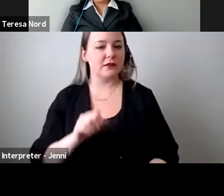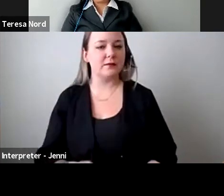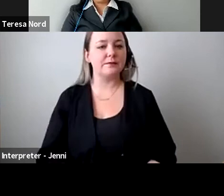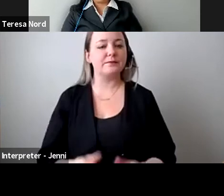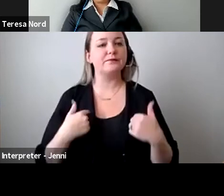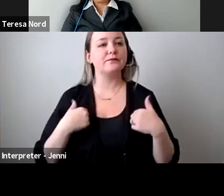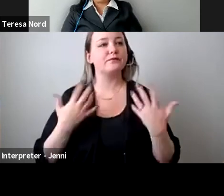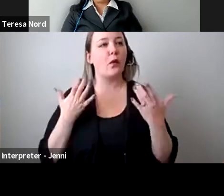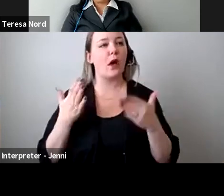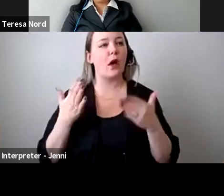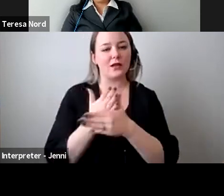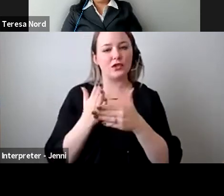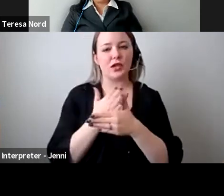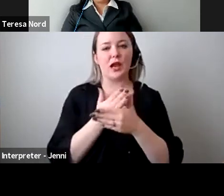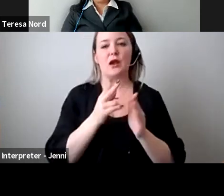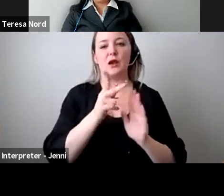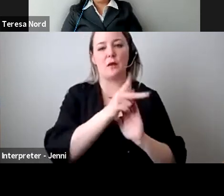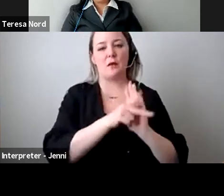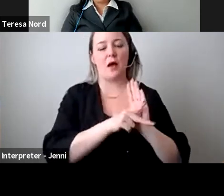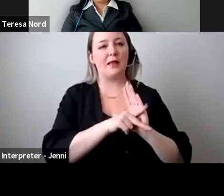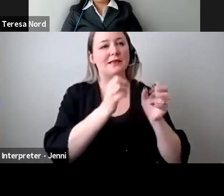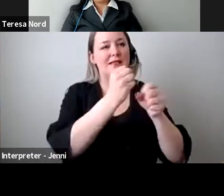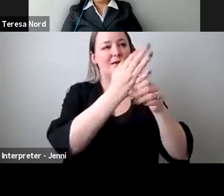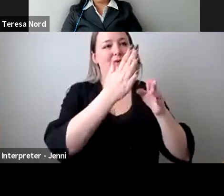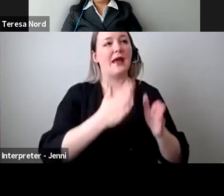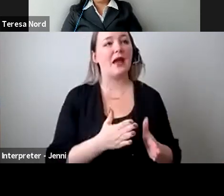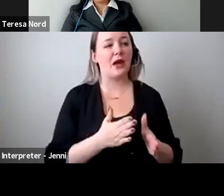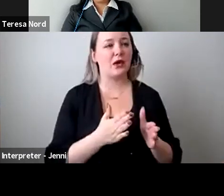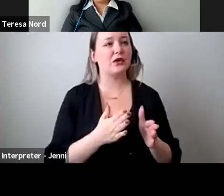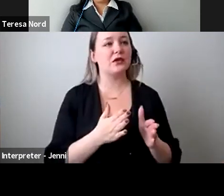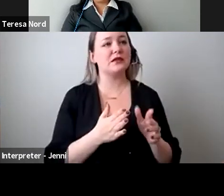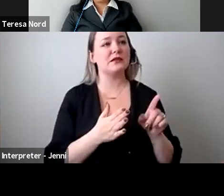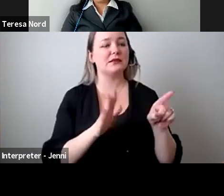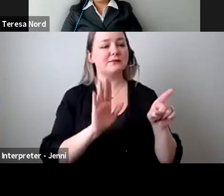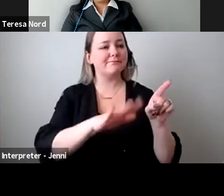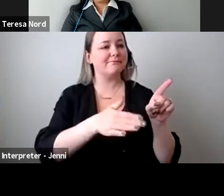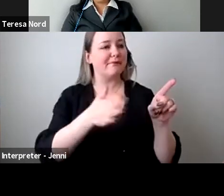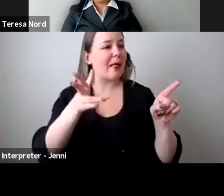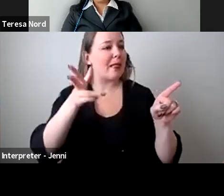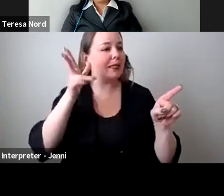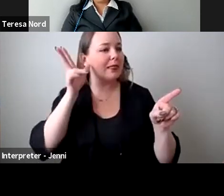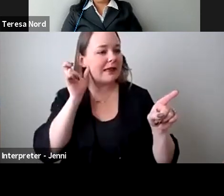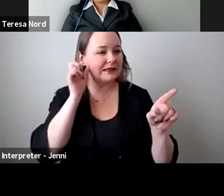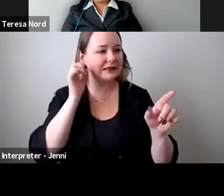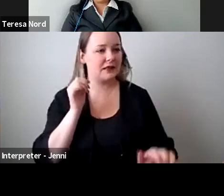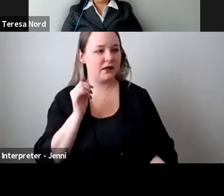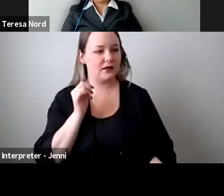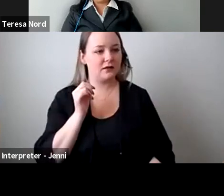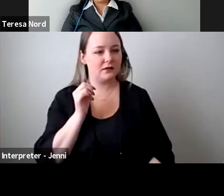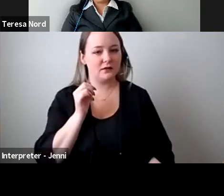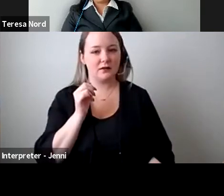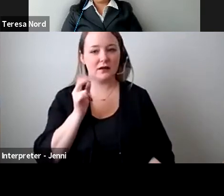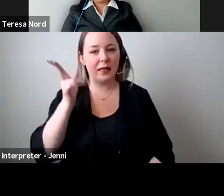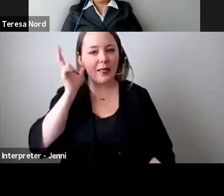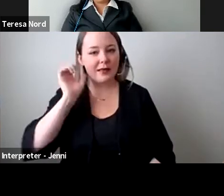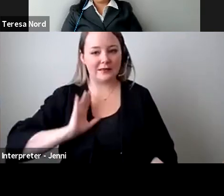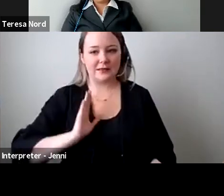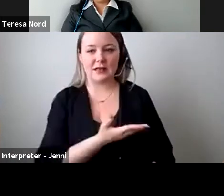out to these policy makers and to hear us. Don't just go with